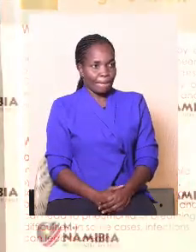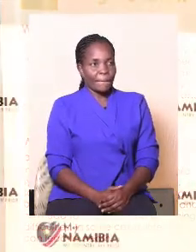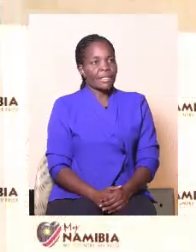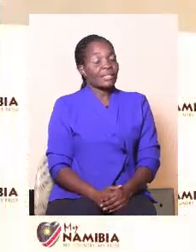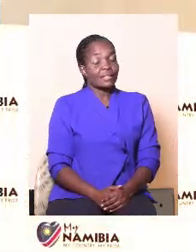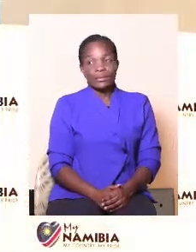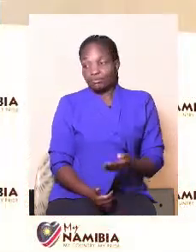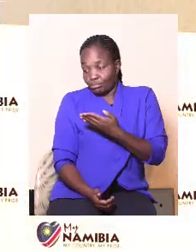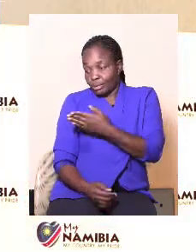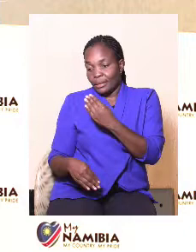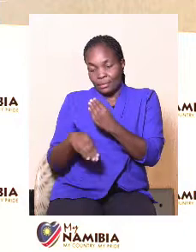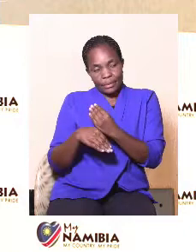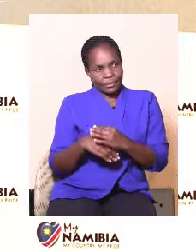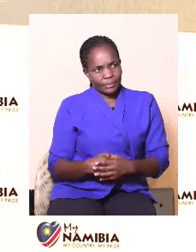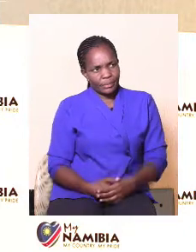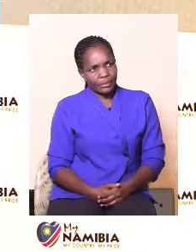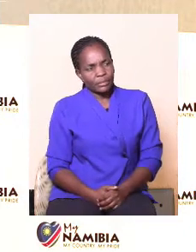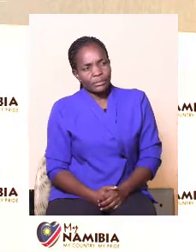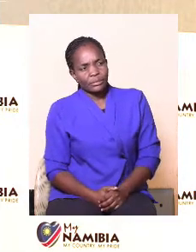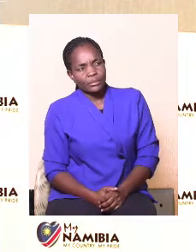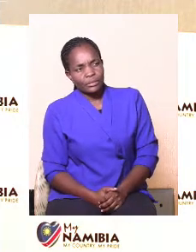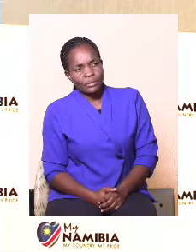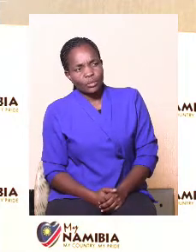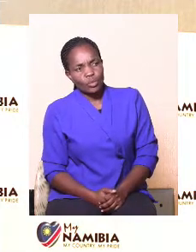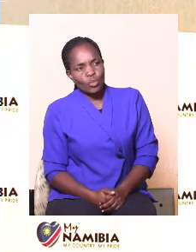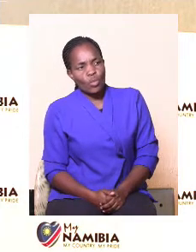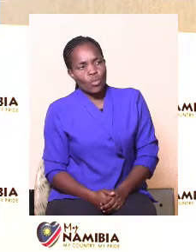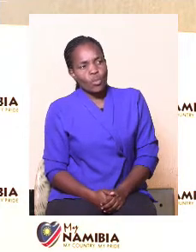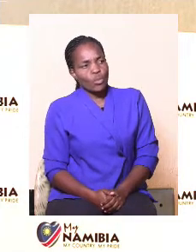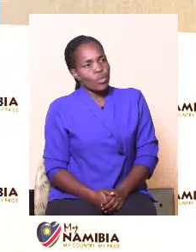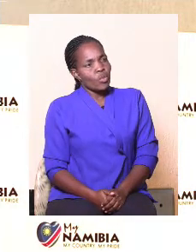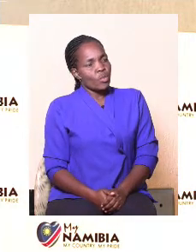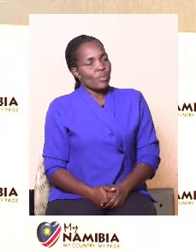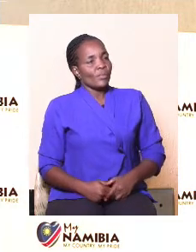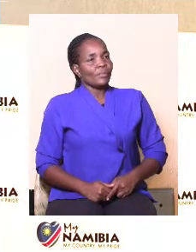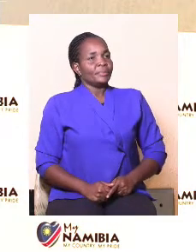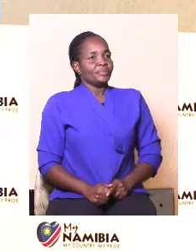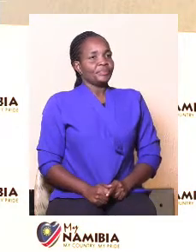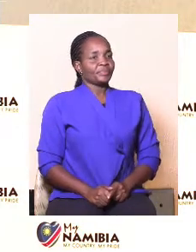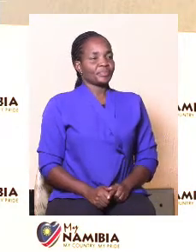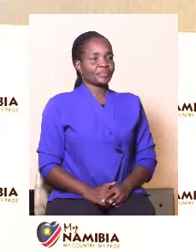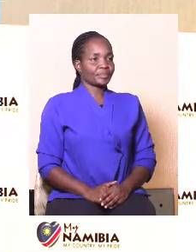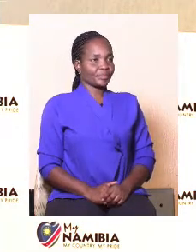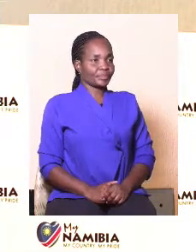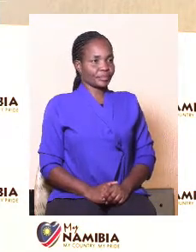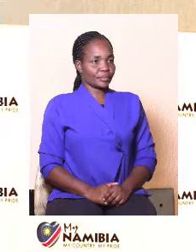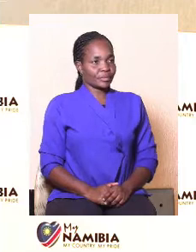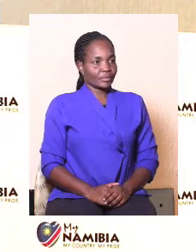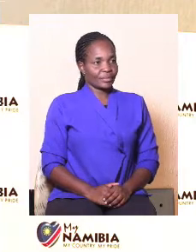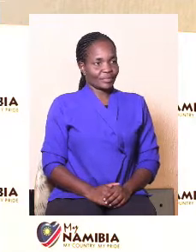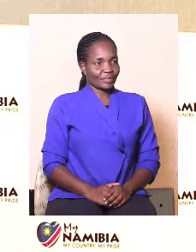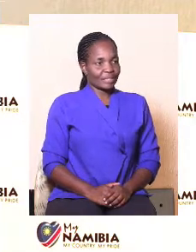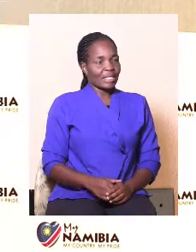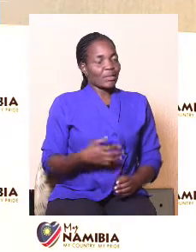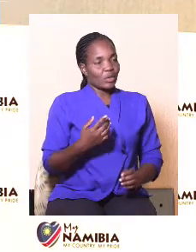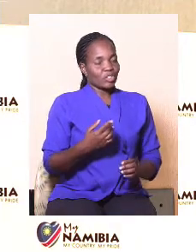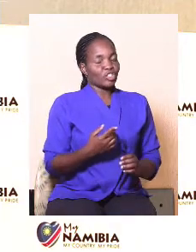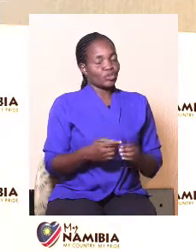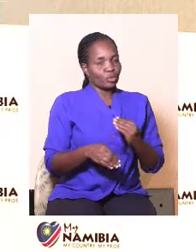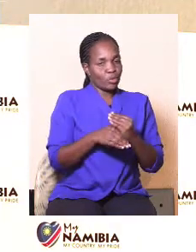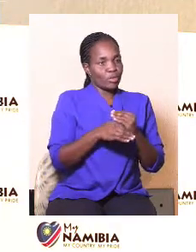add. Anything, ma'am? Thank you, Honourable Minister. Just to add, by indicating the numbers,